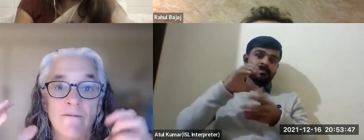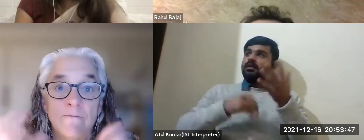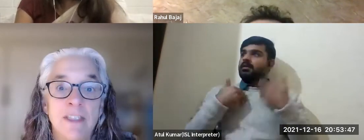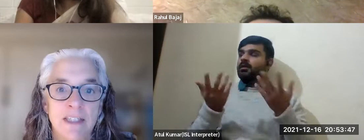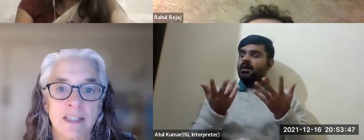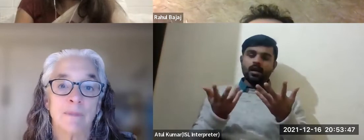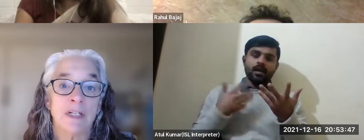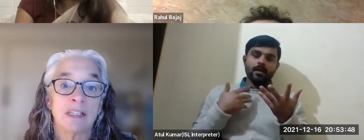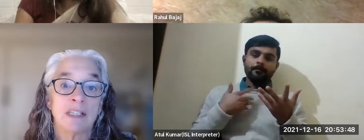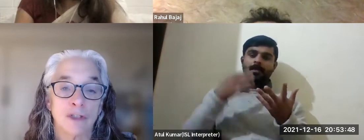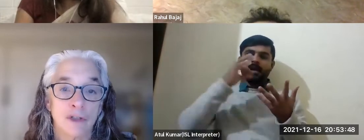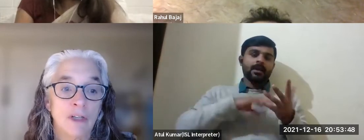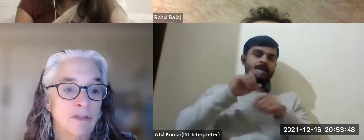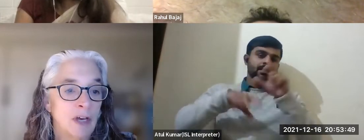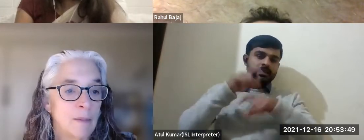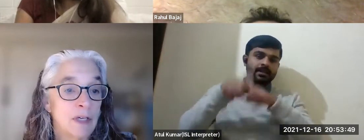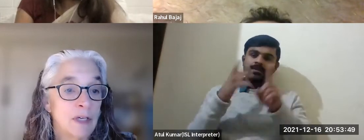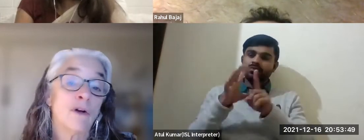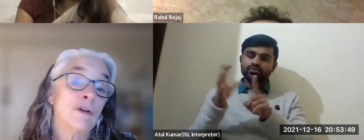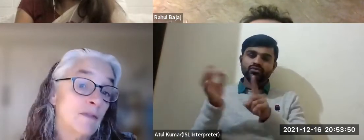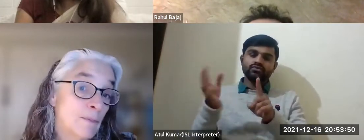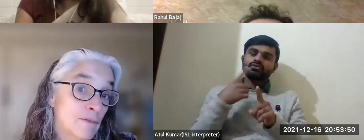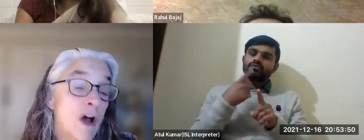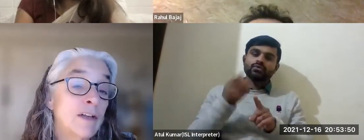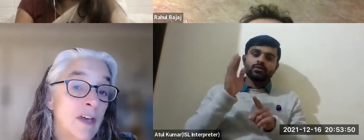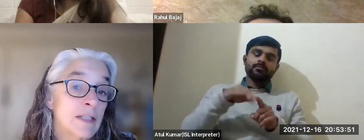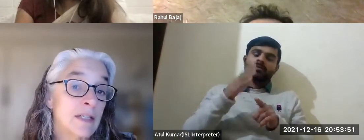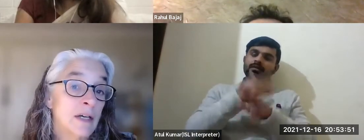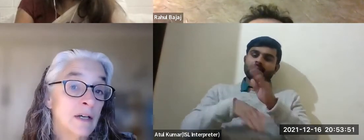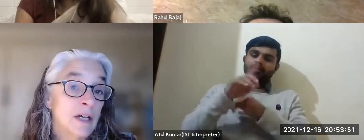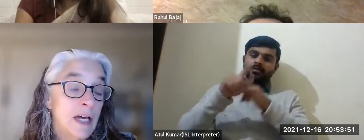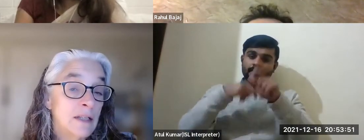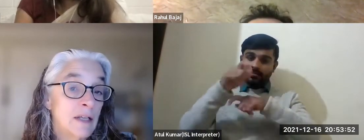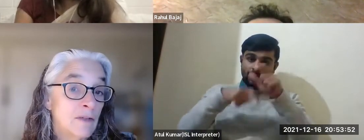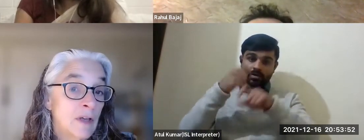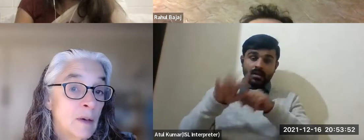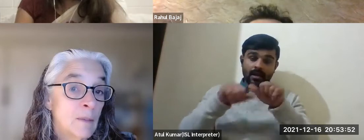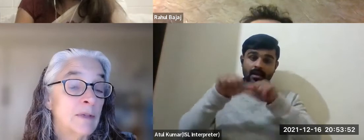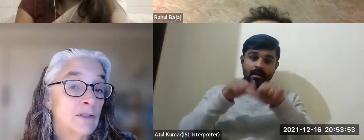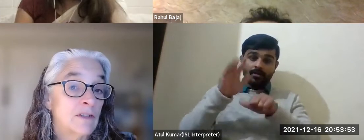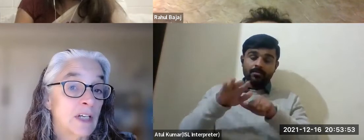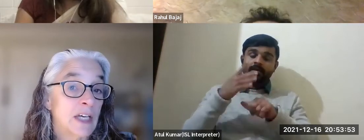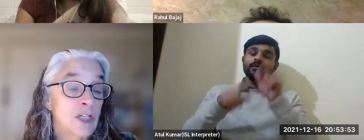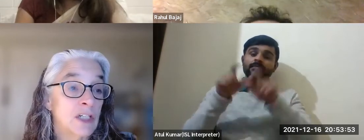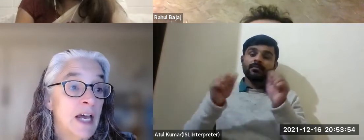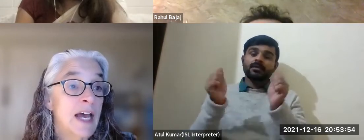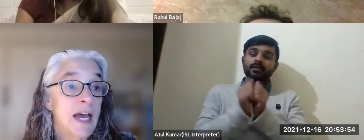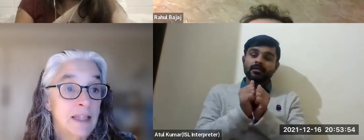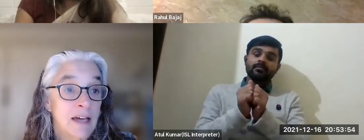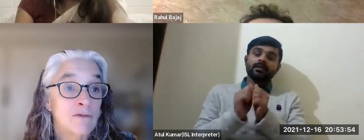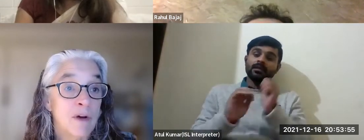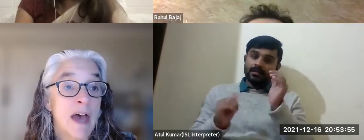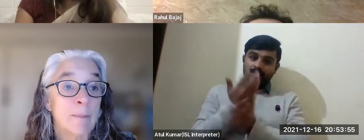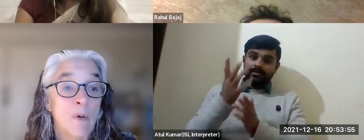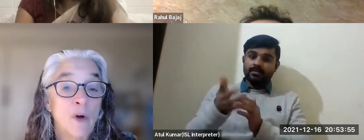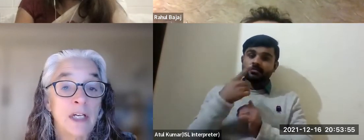going to convince this company that they should do this? Because you already have a process in this public interest litigation. And